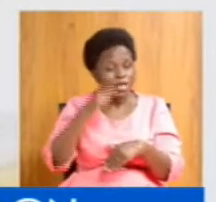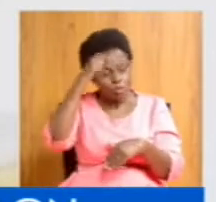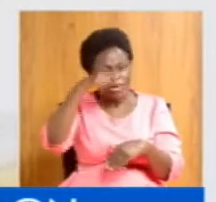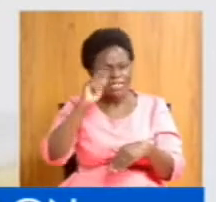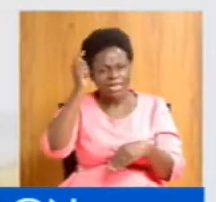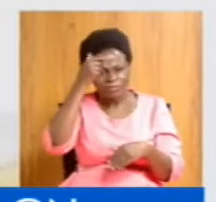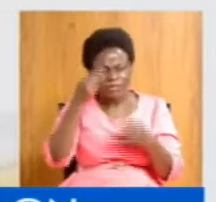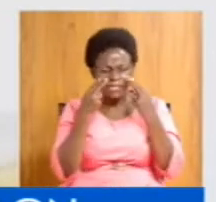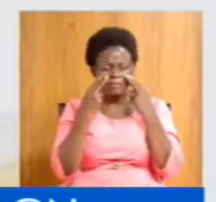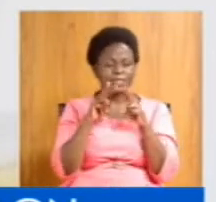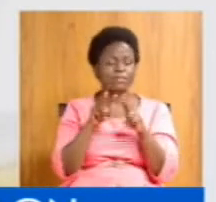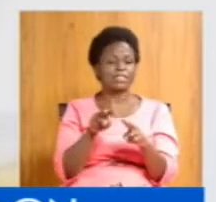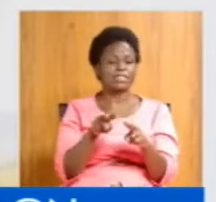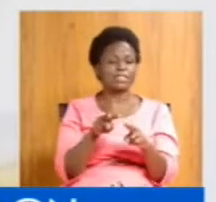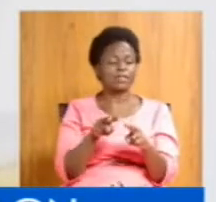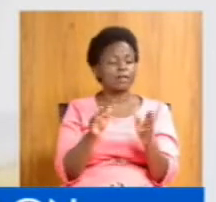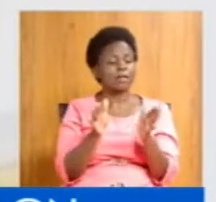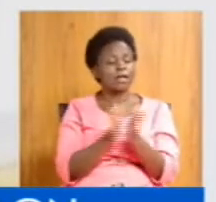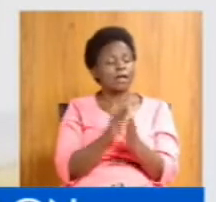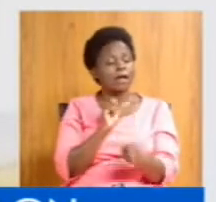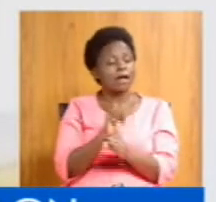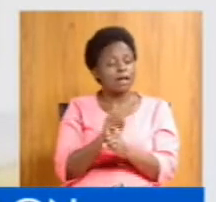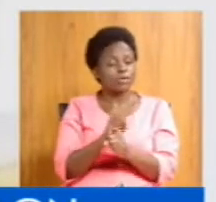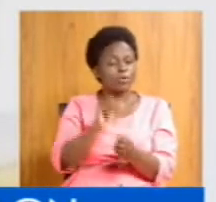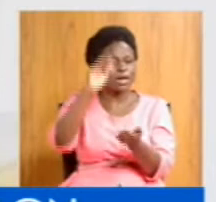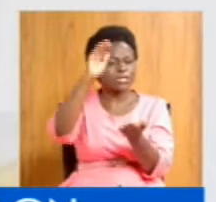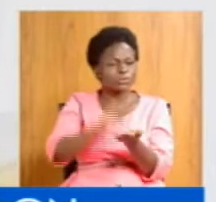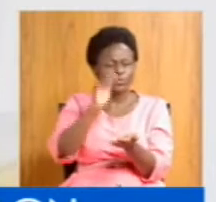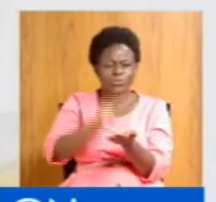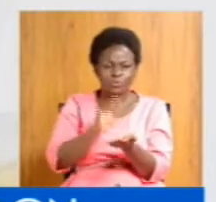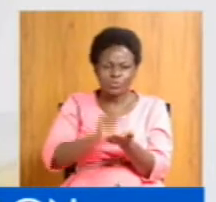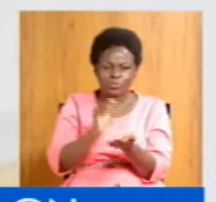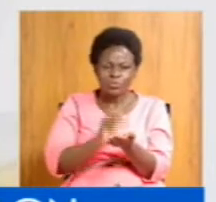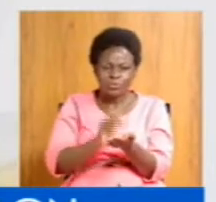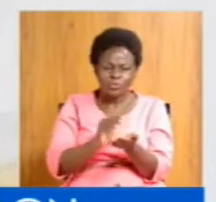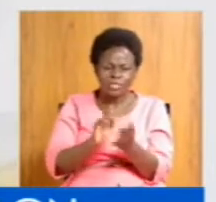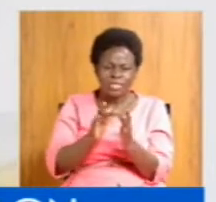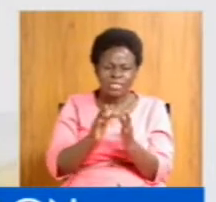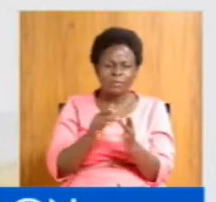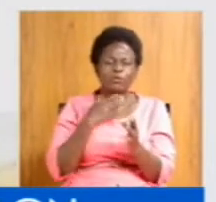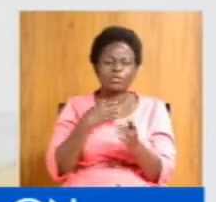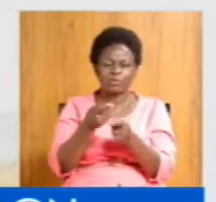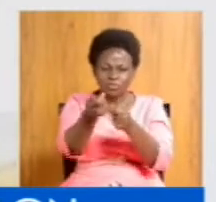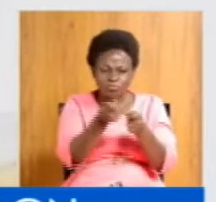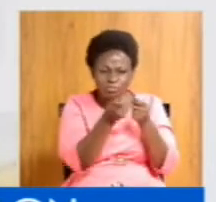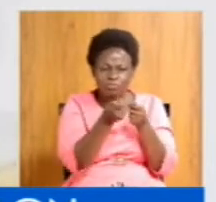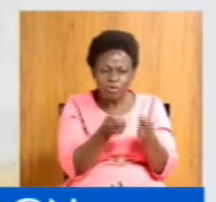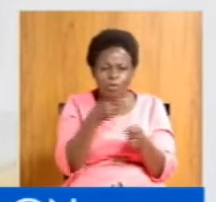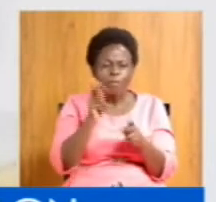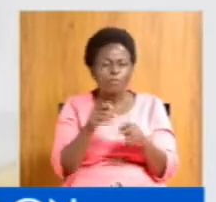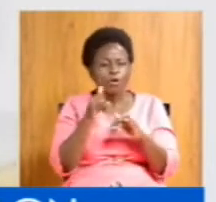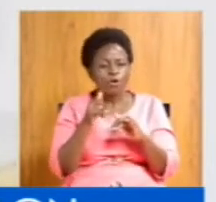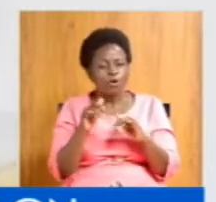government should be able to look into that and actually work to reduce the rates of internet because you want to attract more people online. The